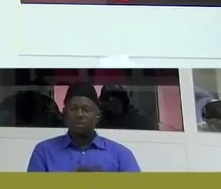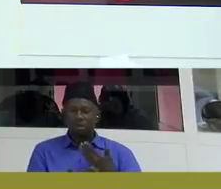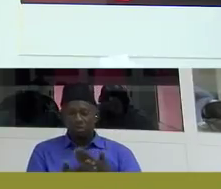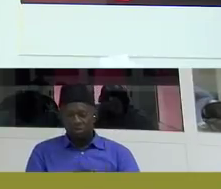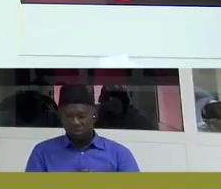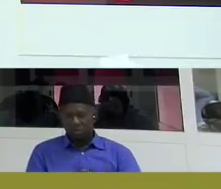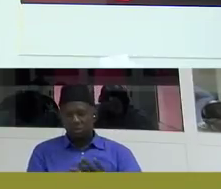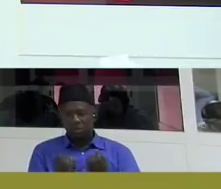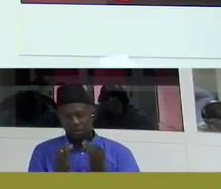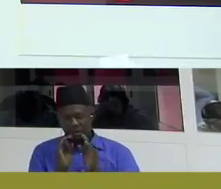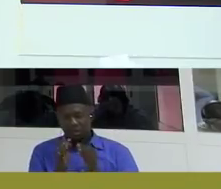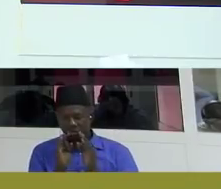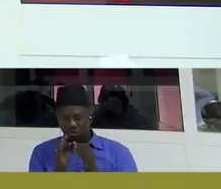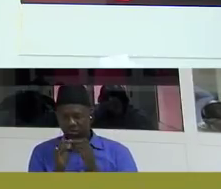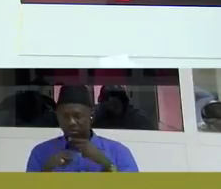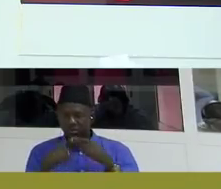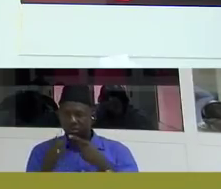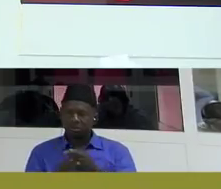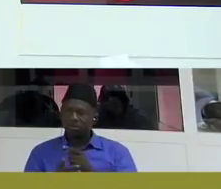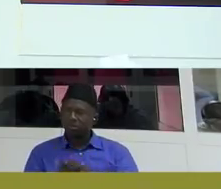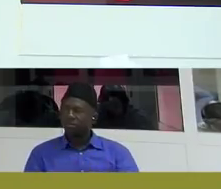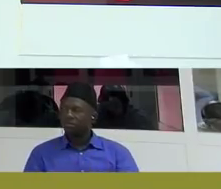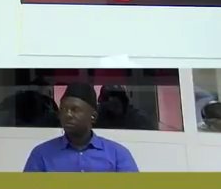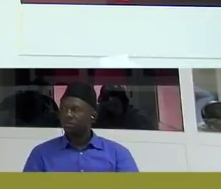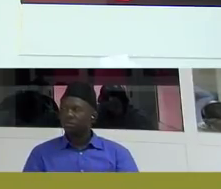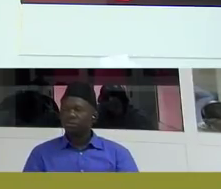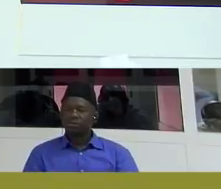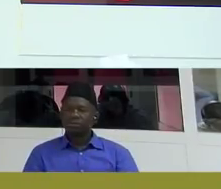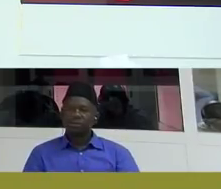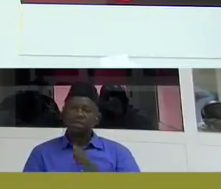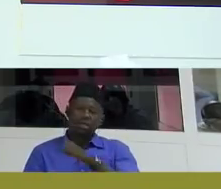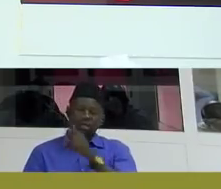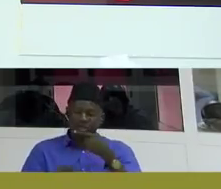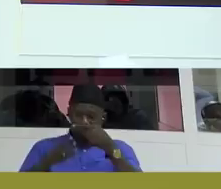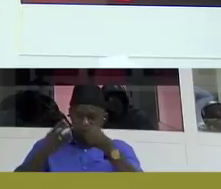recast that for us, please? And these were his words.